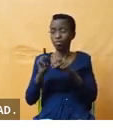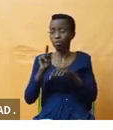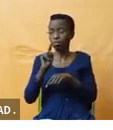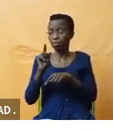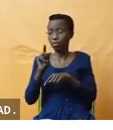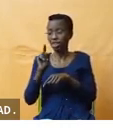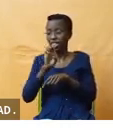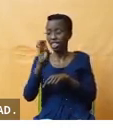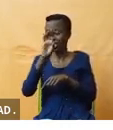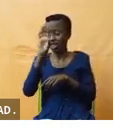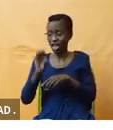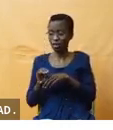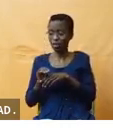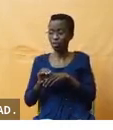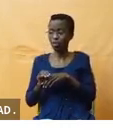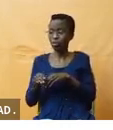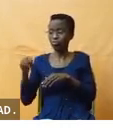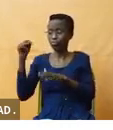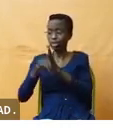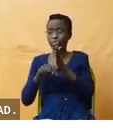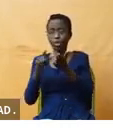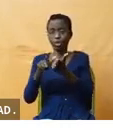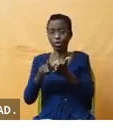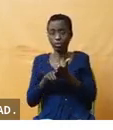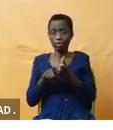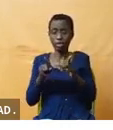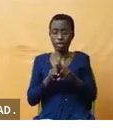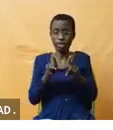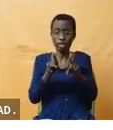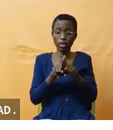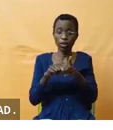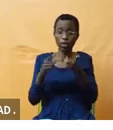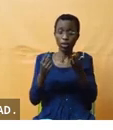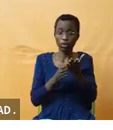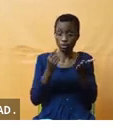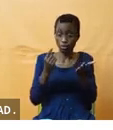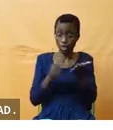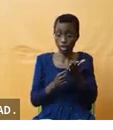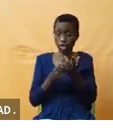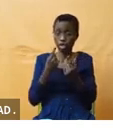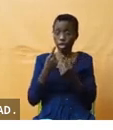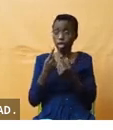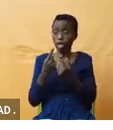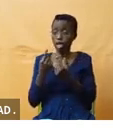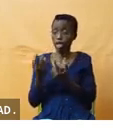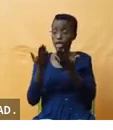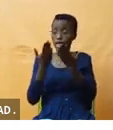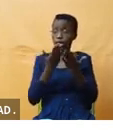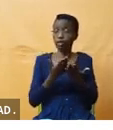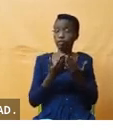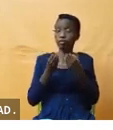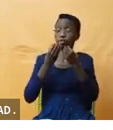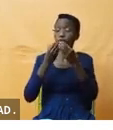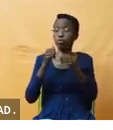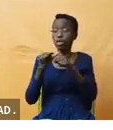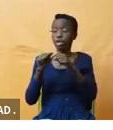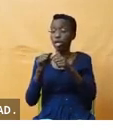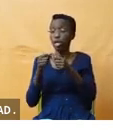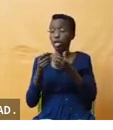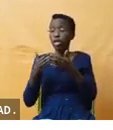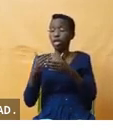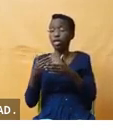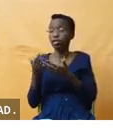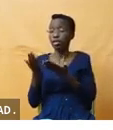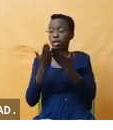But this charter in Uganda also give provisions or give regulations on how to